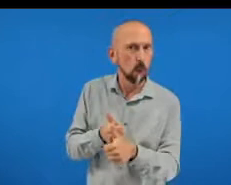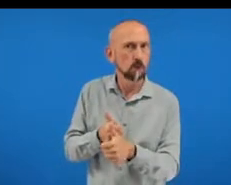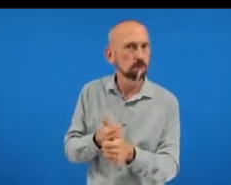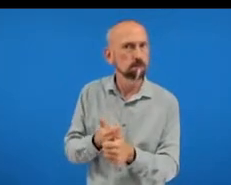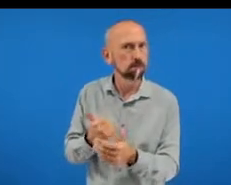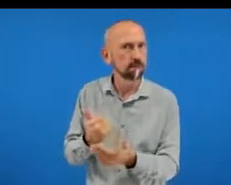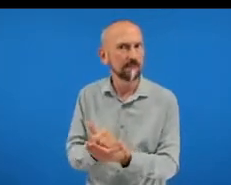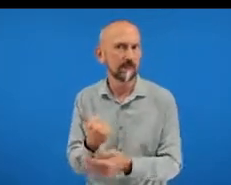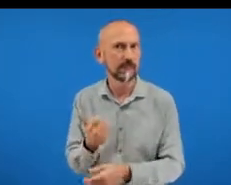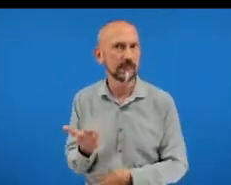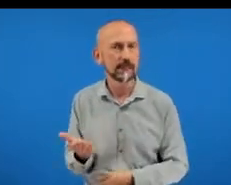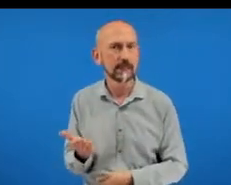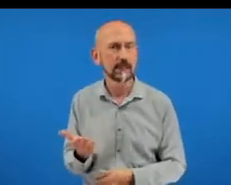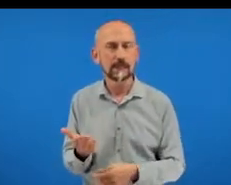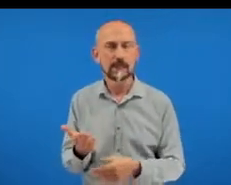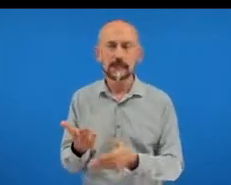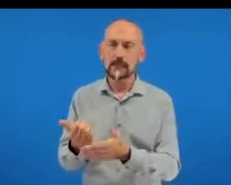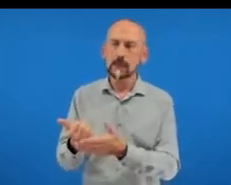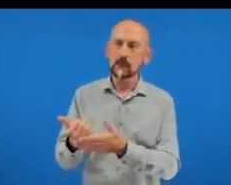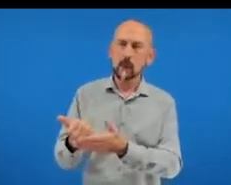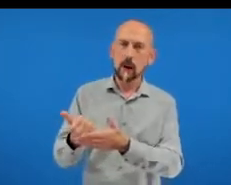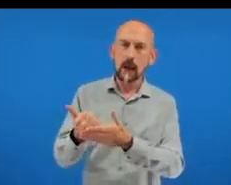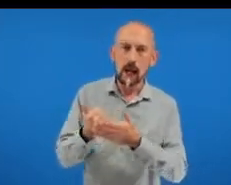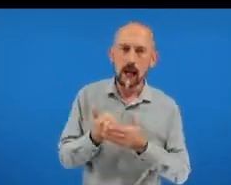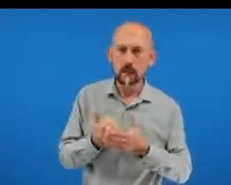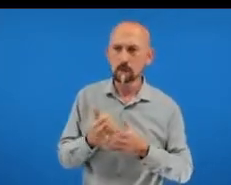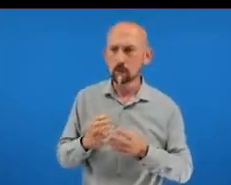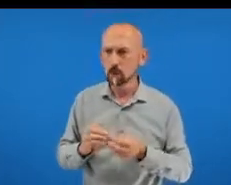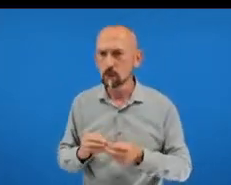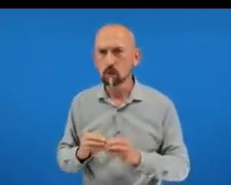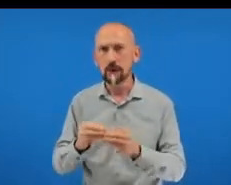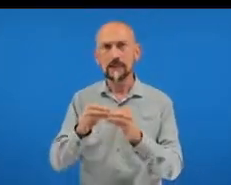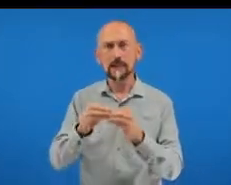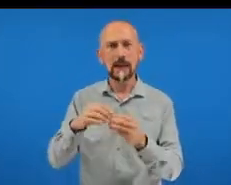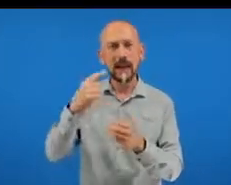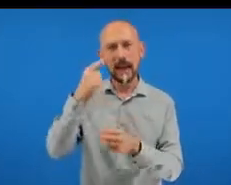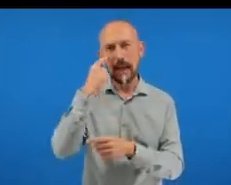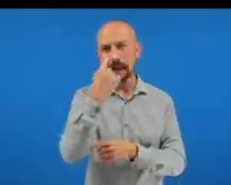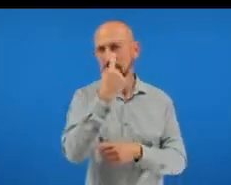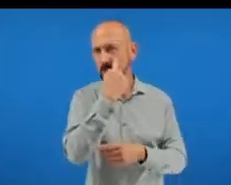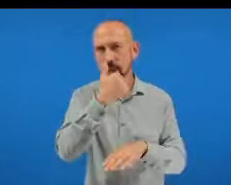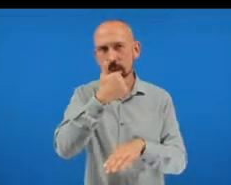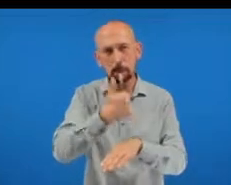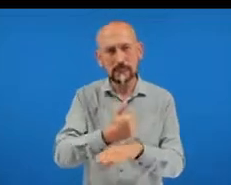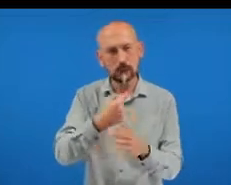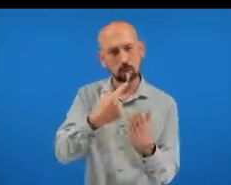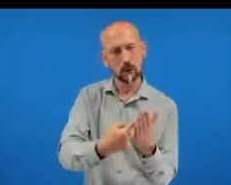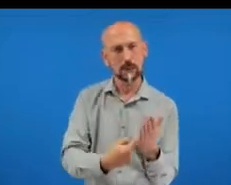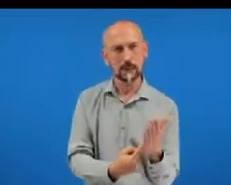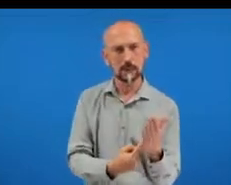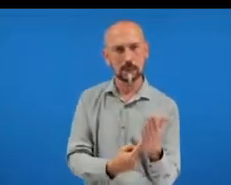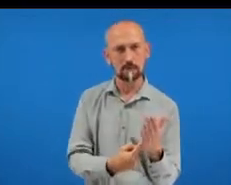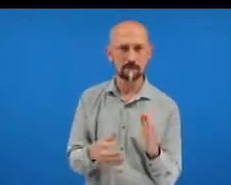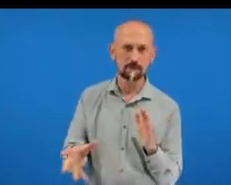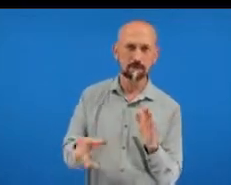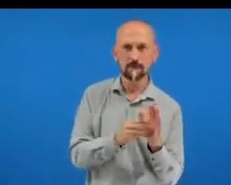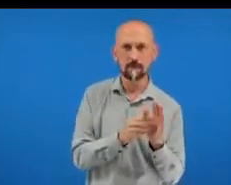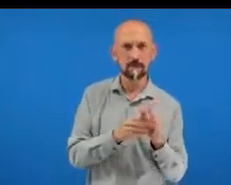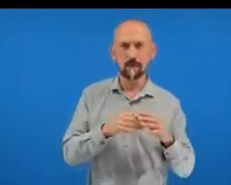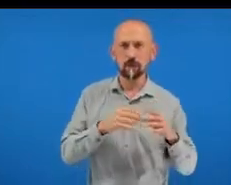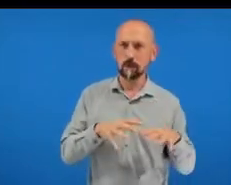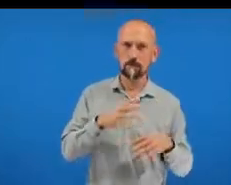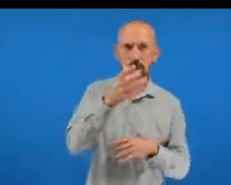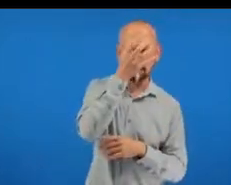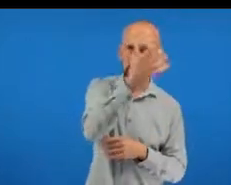to helping build evidence-based policy at UK level through the All-Party Parliamentary